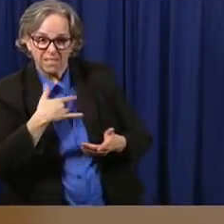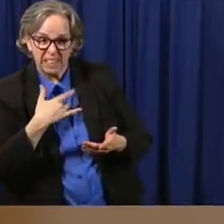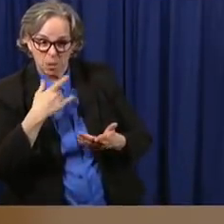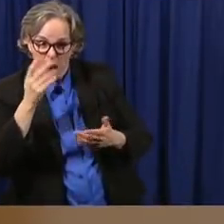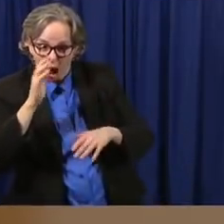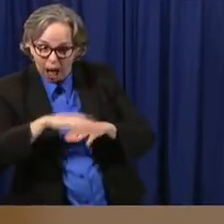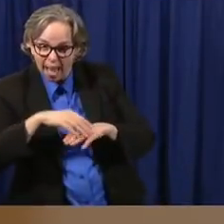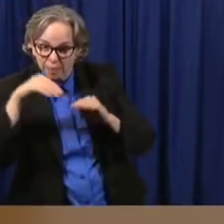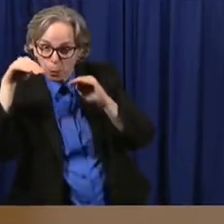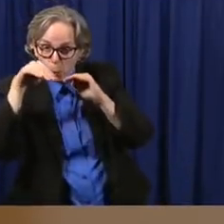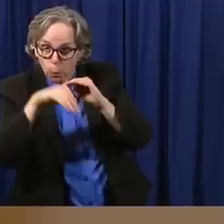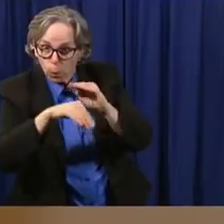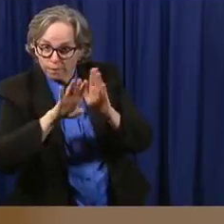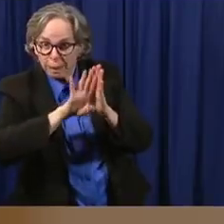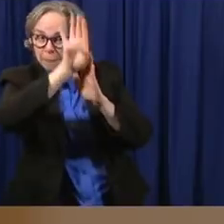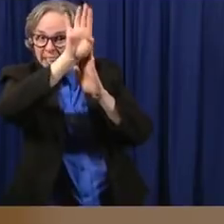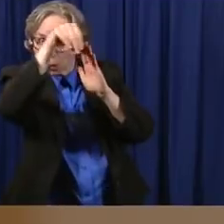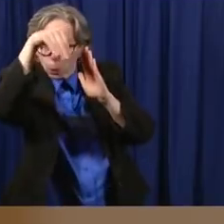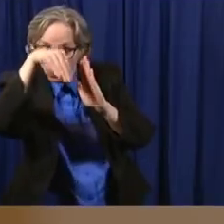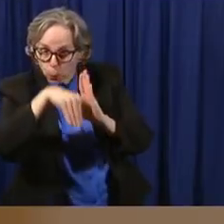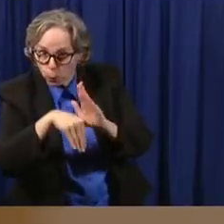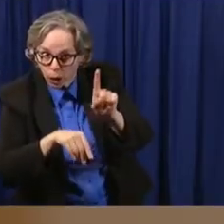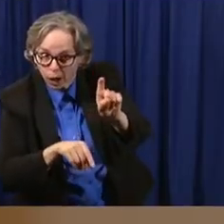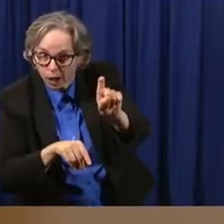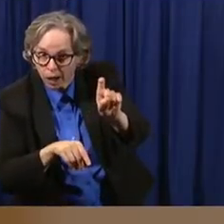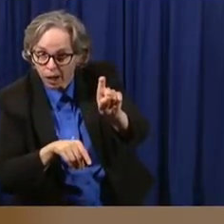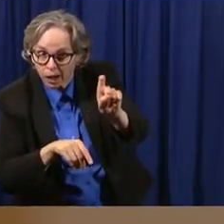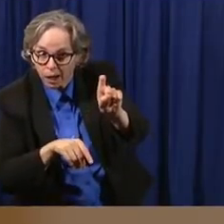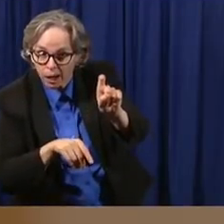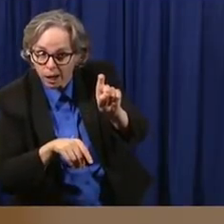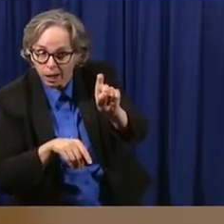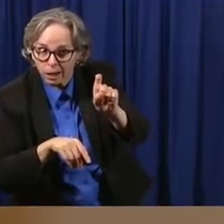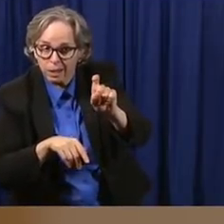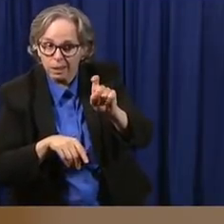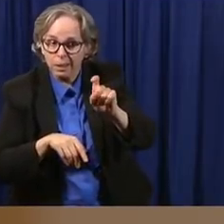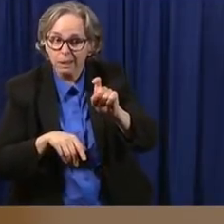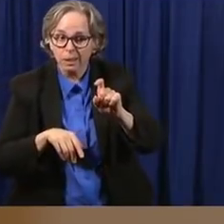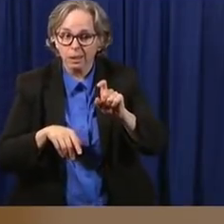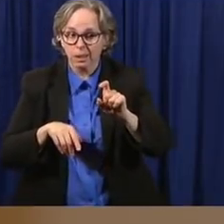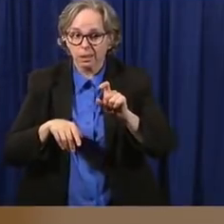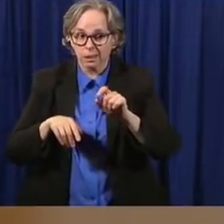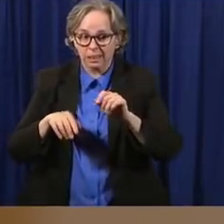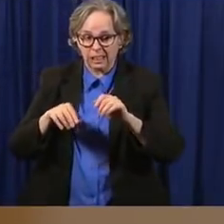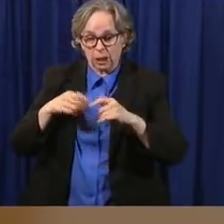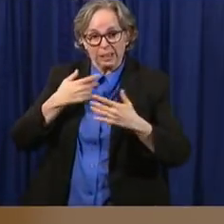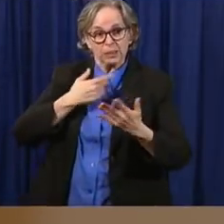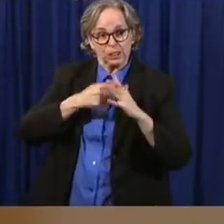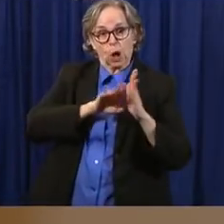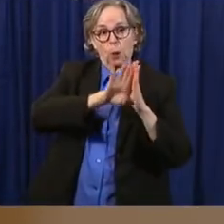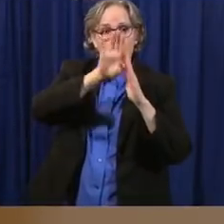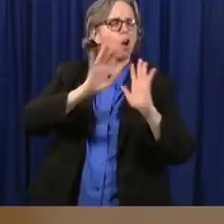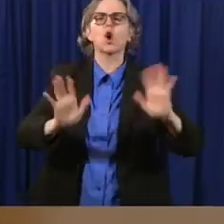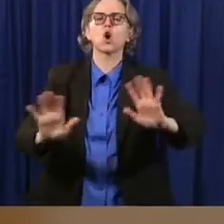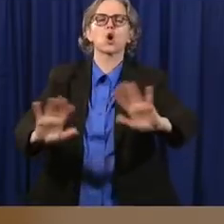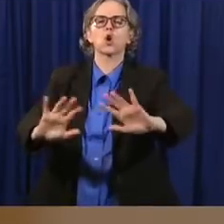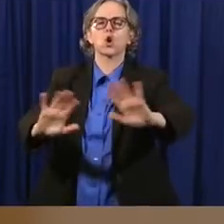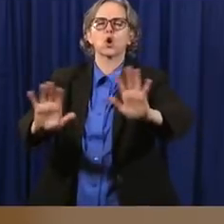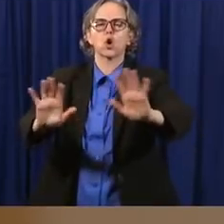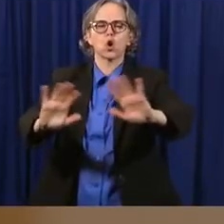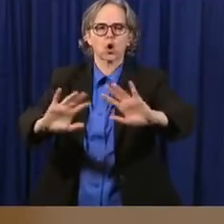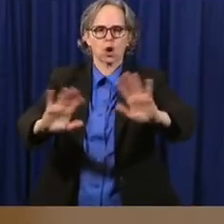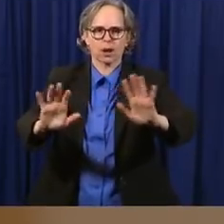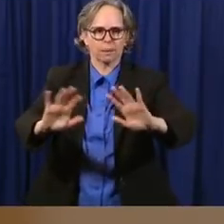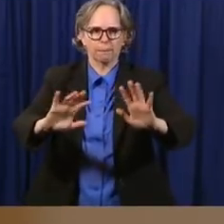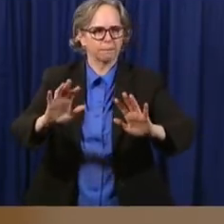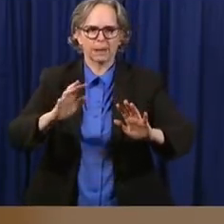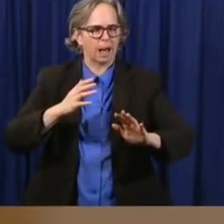when some of these mitigation factors were added? No, okay. That isn't my impression. And